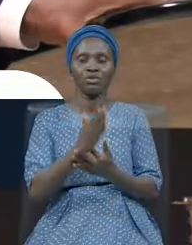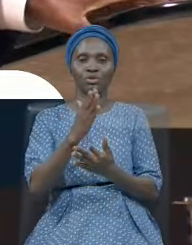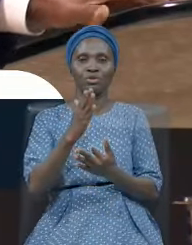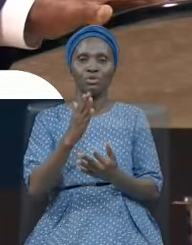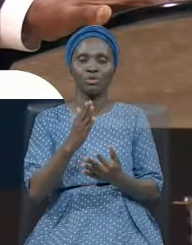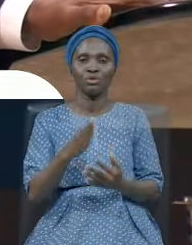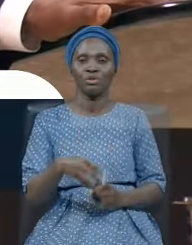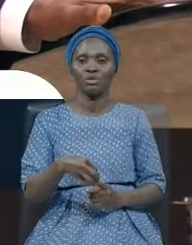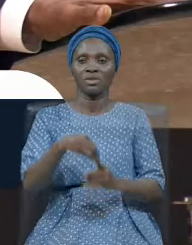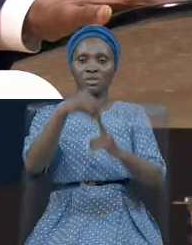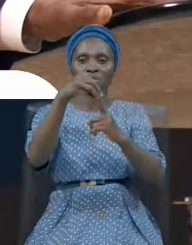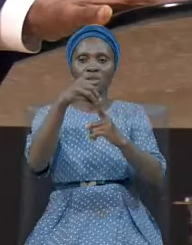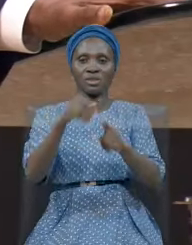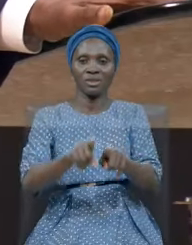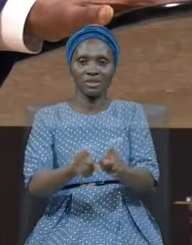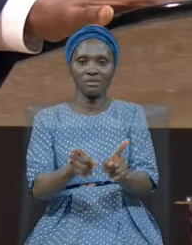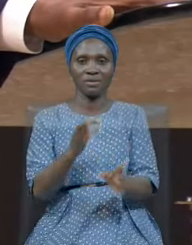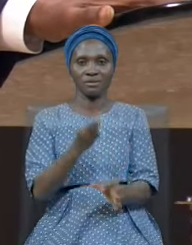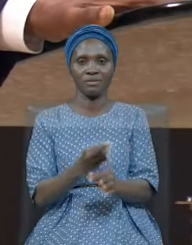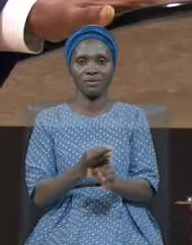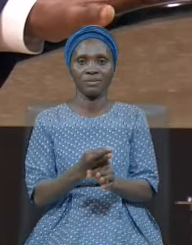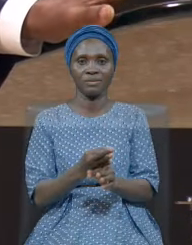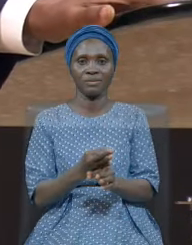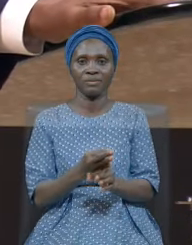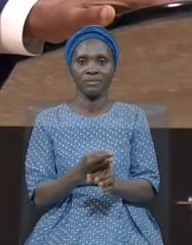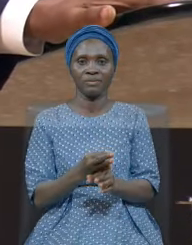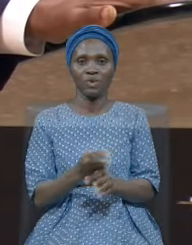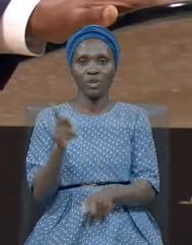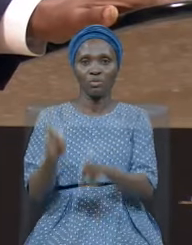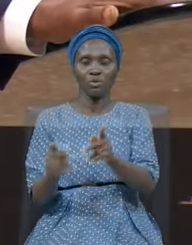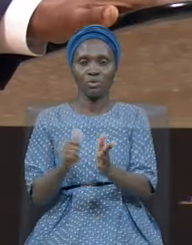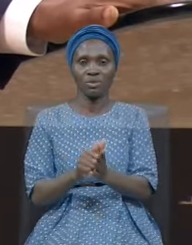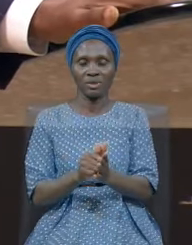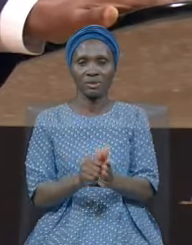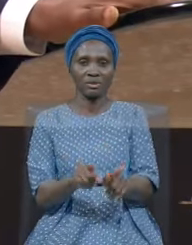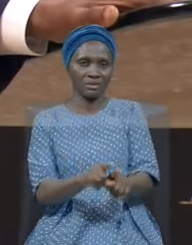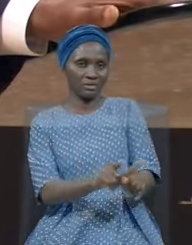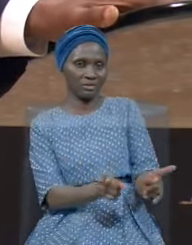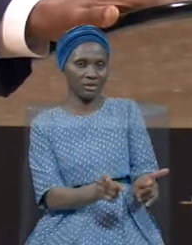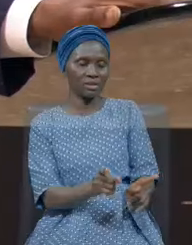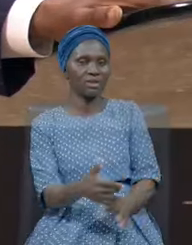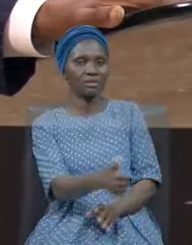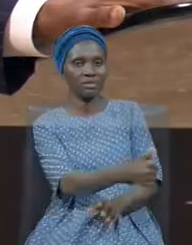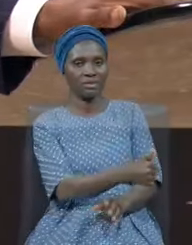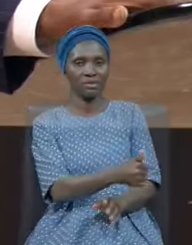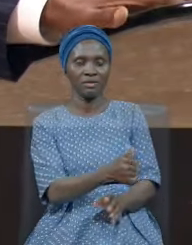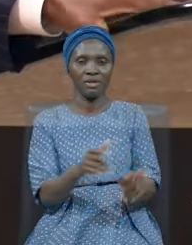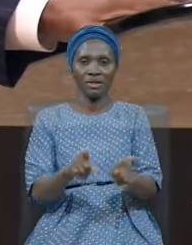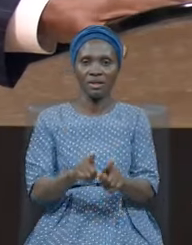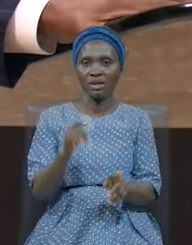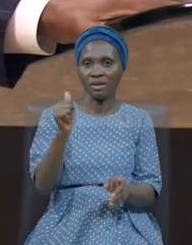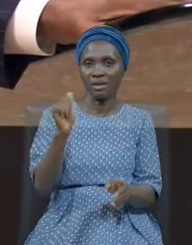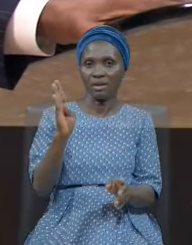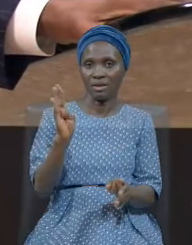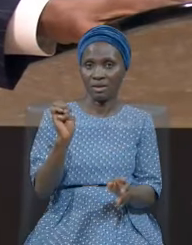distinguishing faith. How those people distinguished themselves? Abel distinguished himself